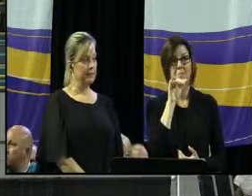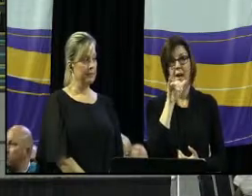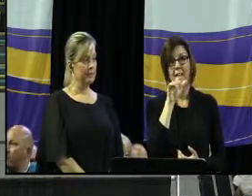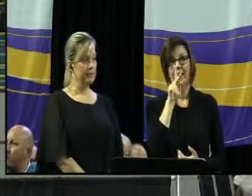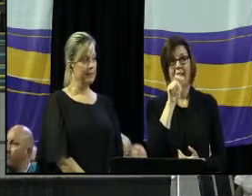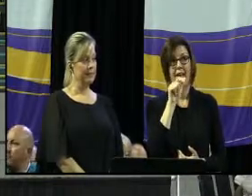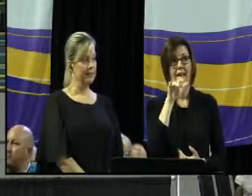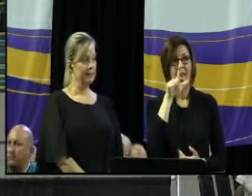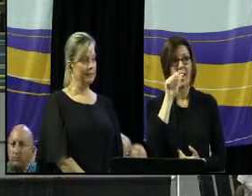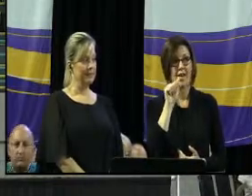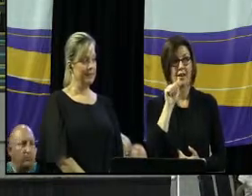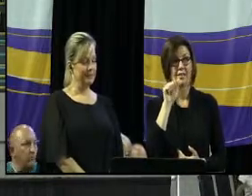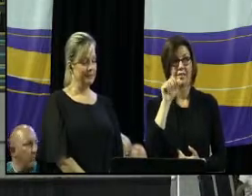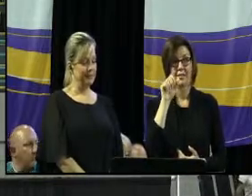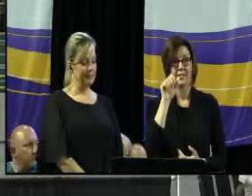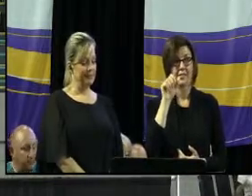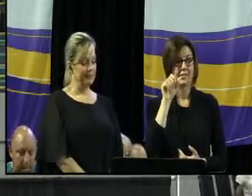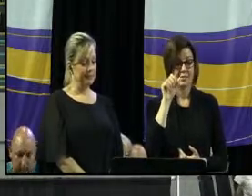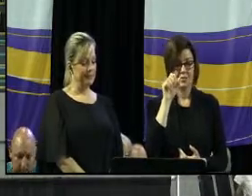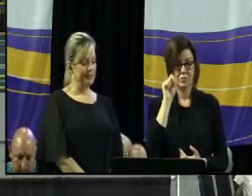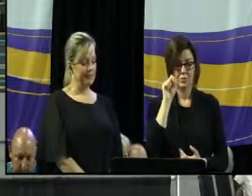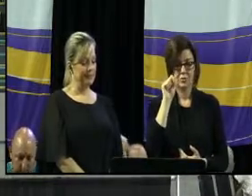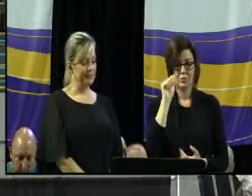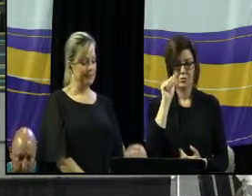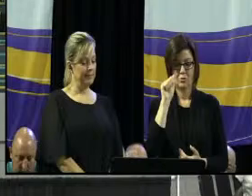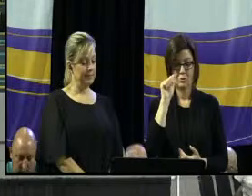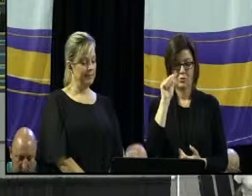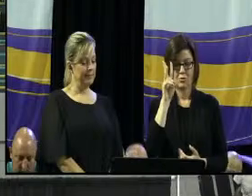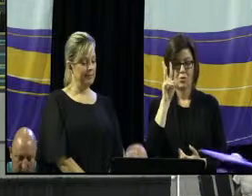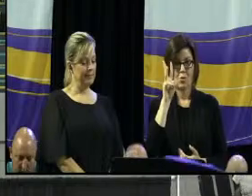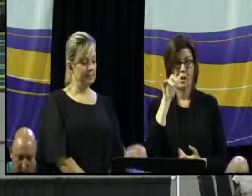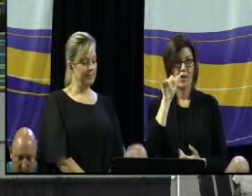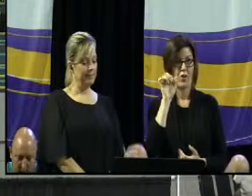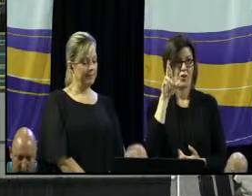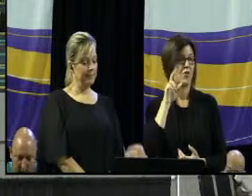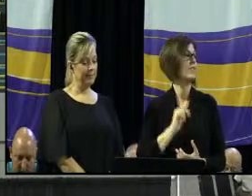Michaela Desiree Sawyer.